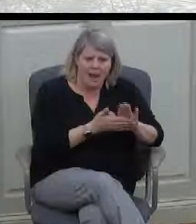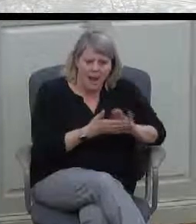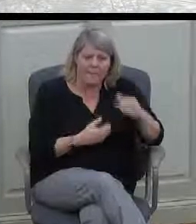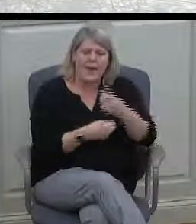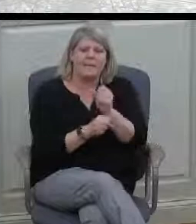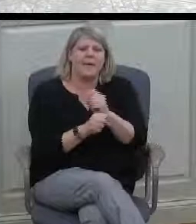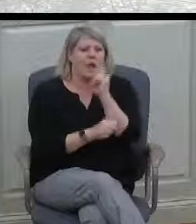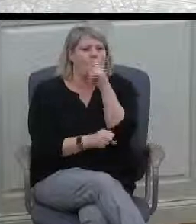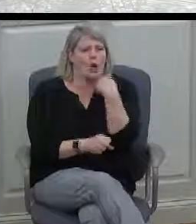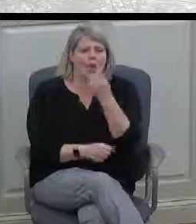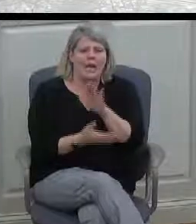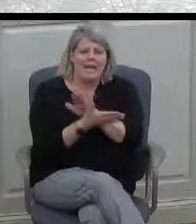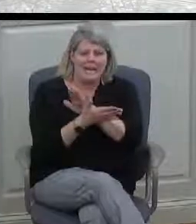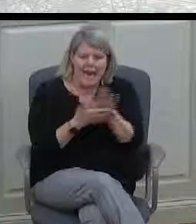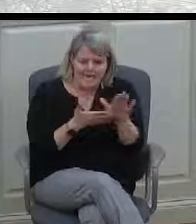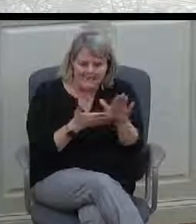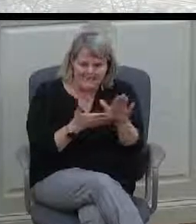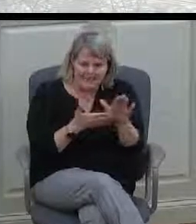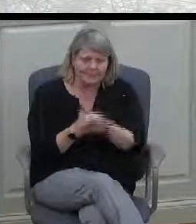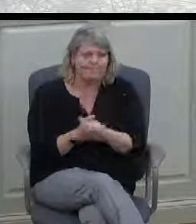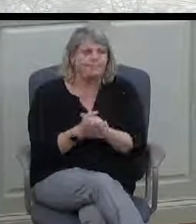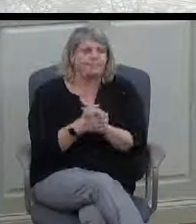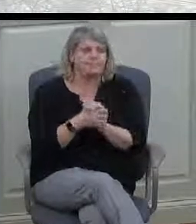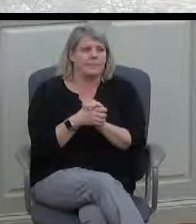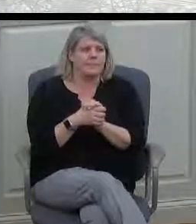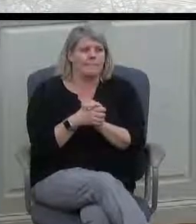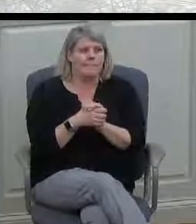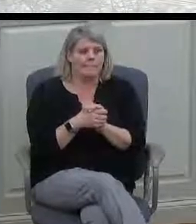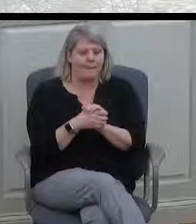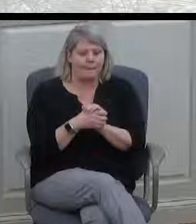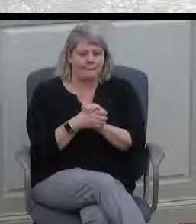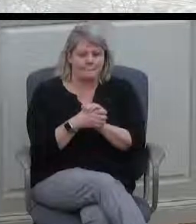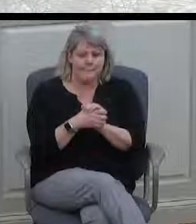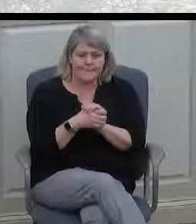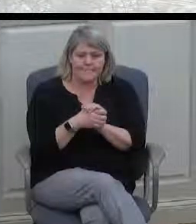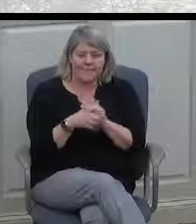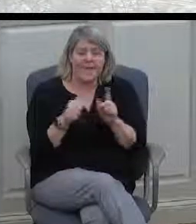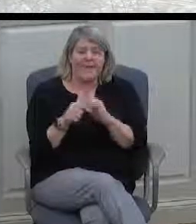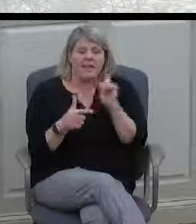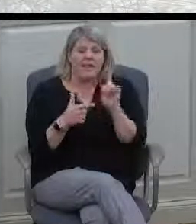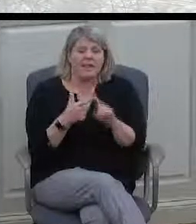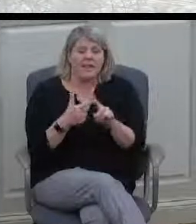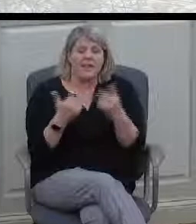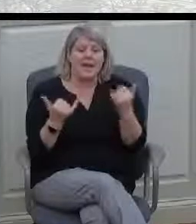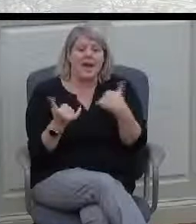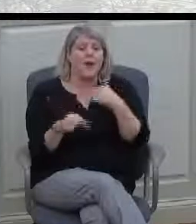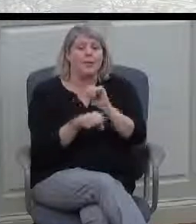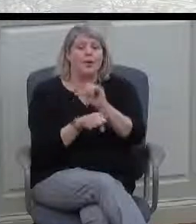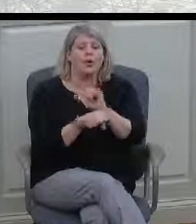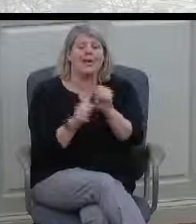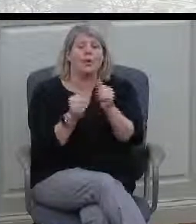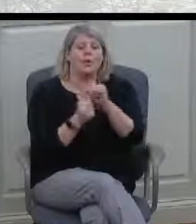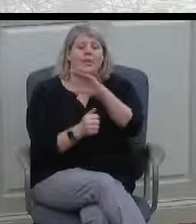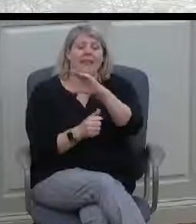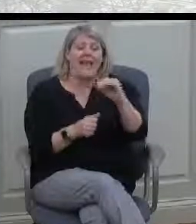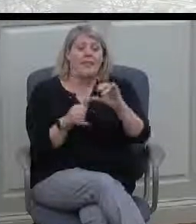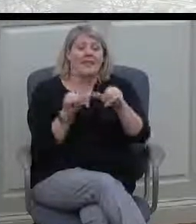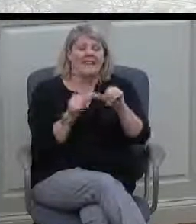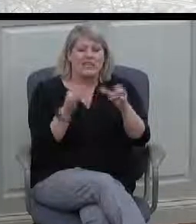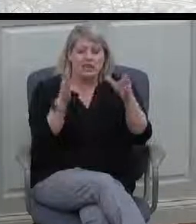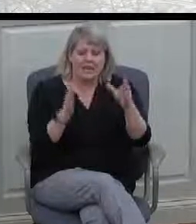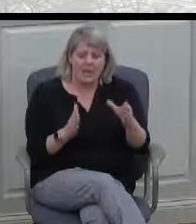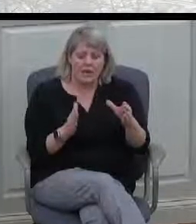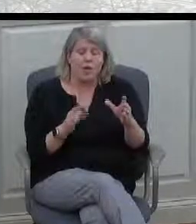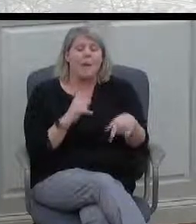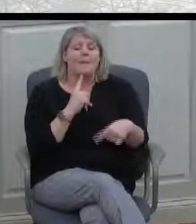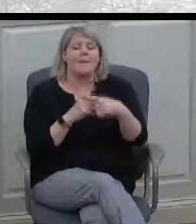in to make that entrance more attractive and more inviting. And then I'm working with the county engineer and planning and zoning on